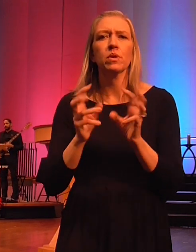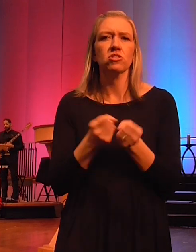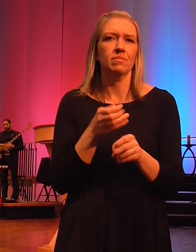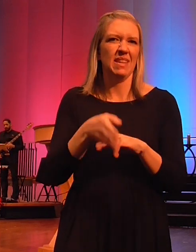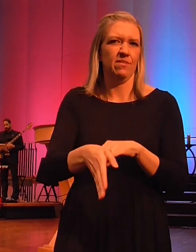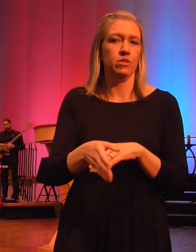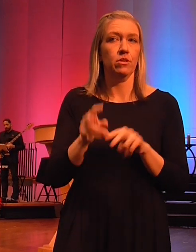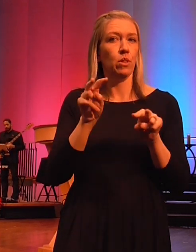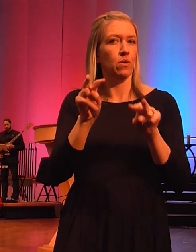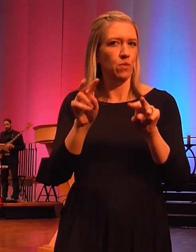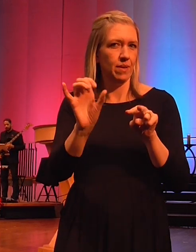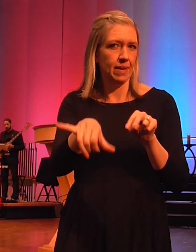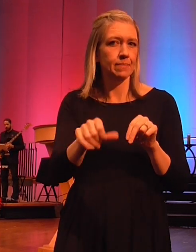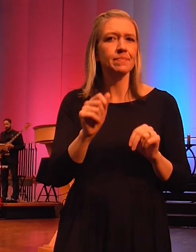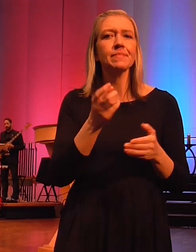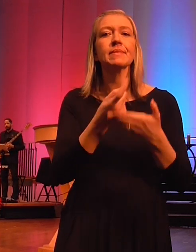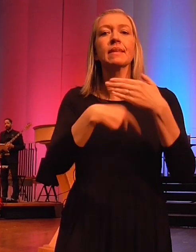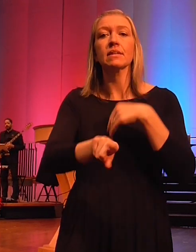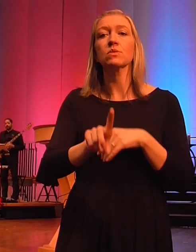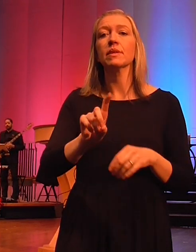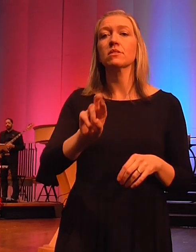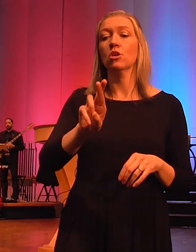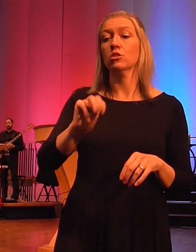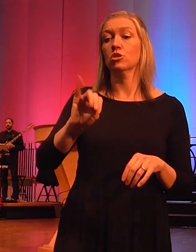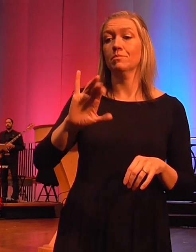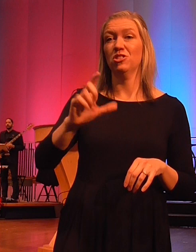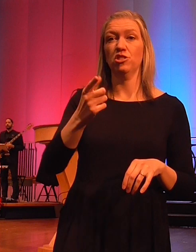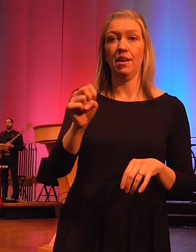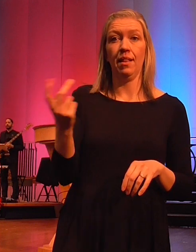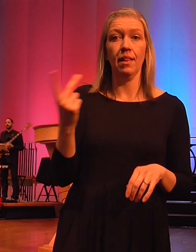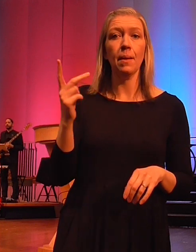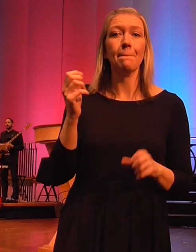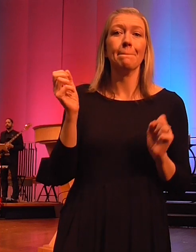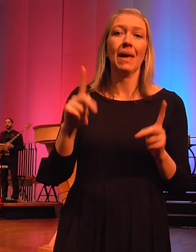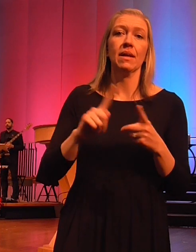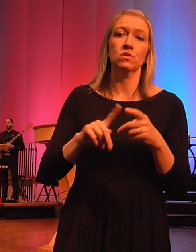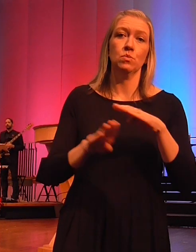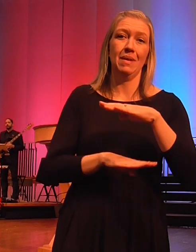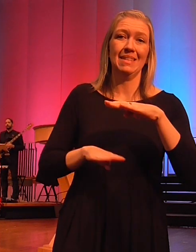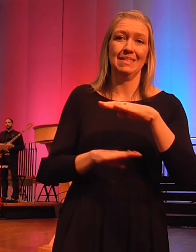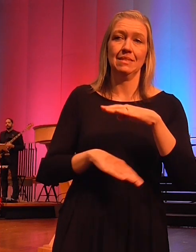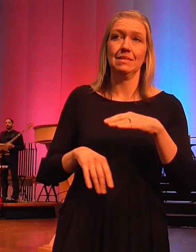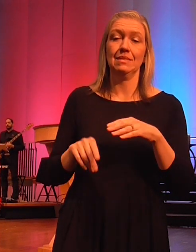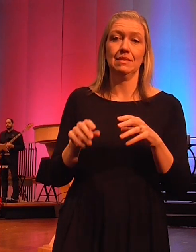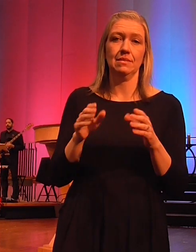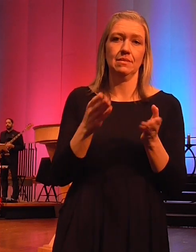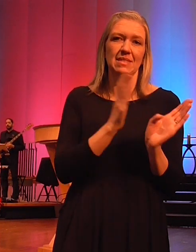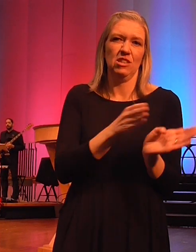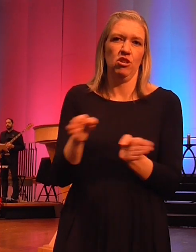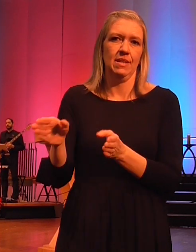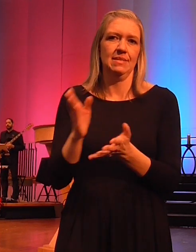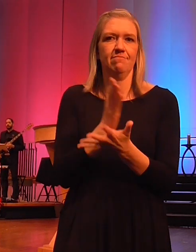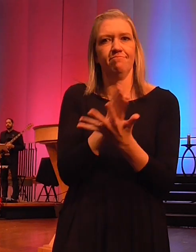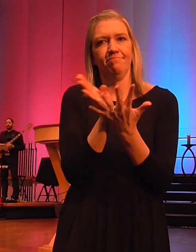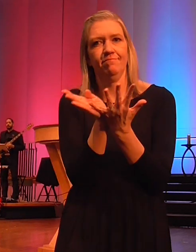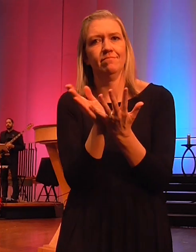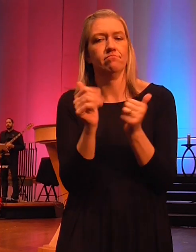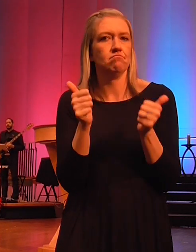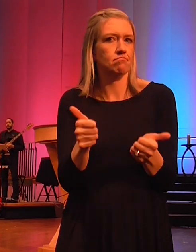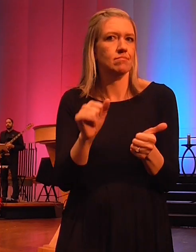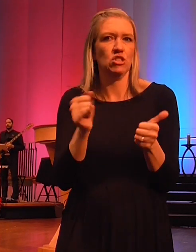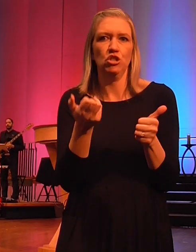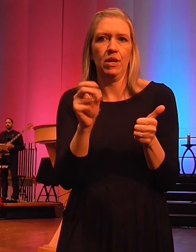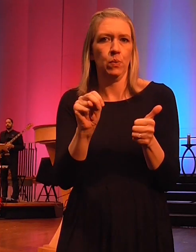that. Next week, Dr. Michelle and I begin our Back to Basics series. So it's January. It's always a great time. And Reverend Jackie, we're doing something